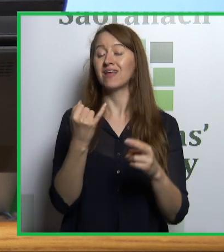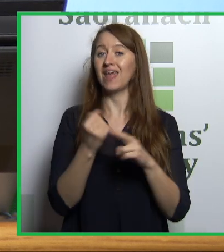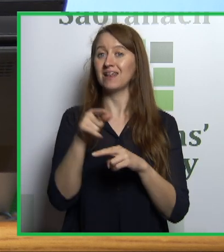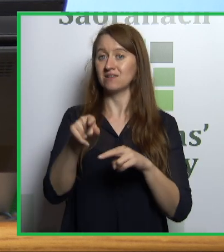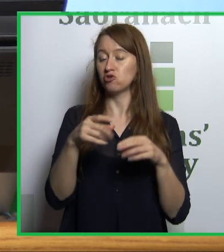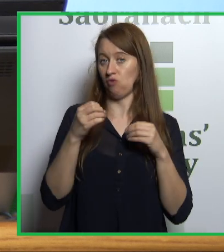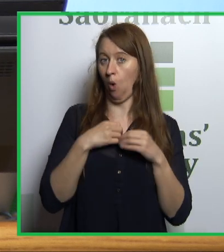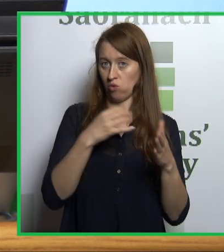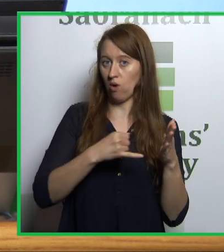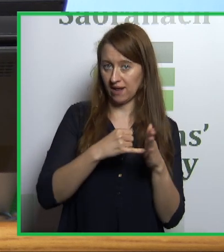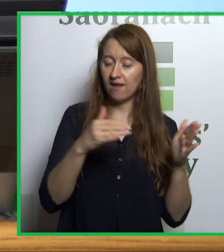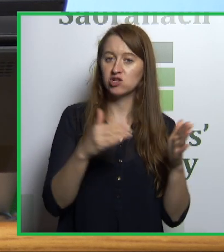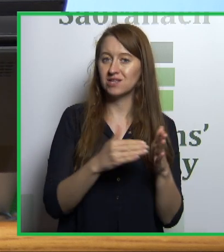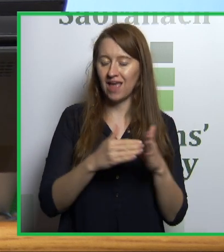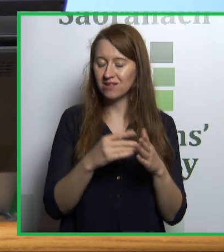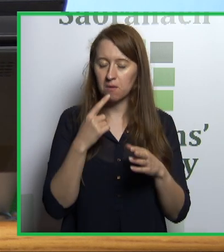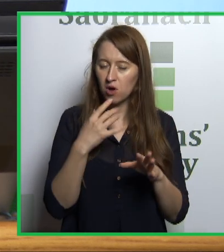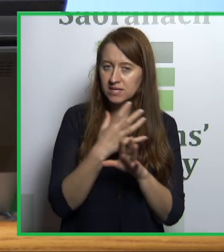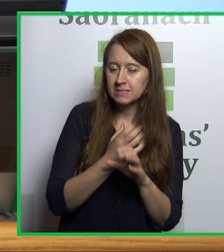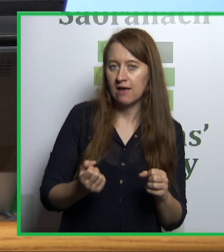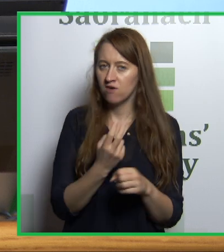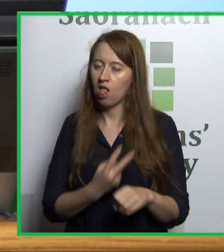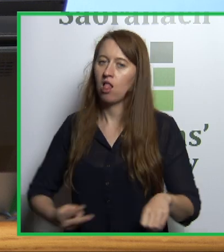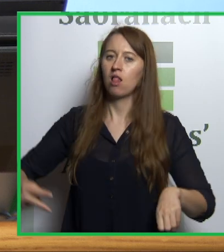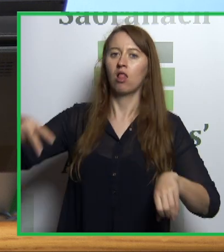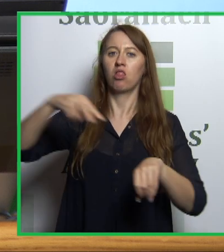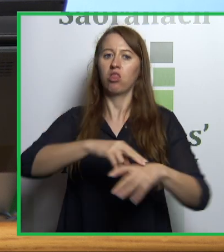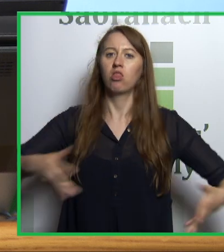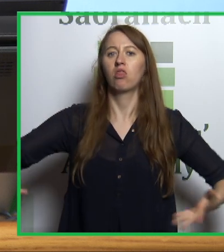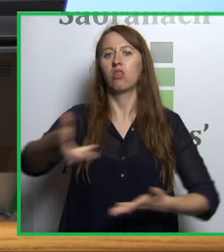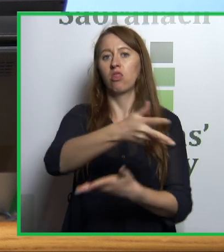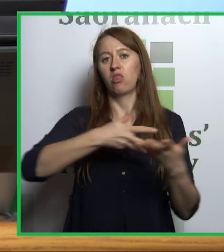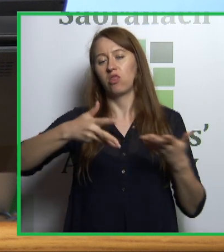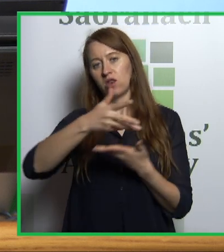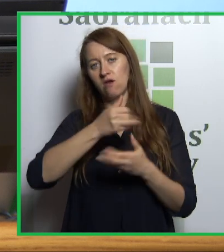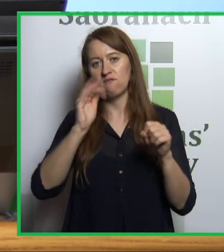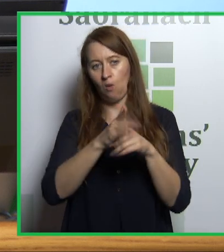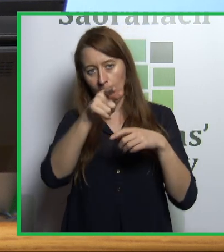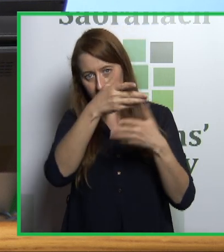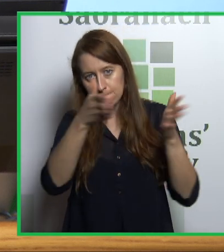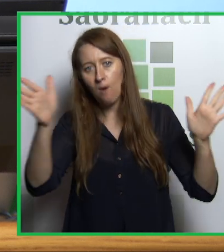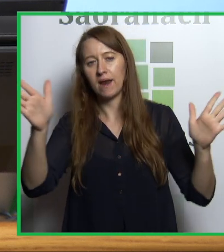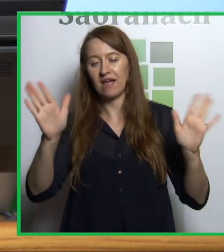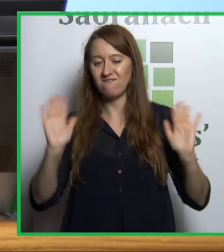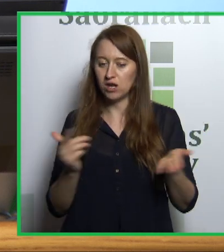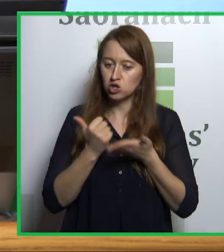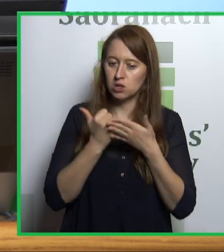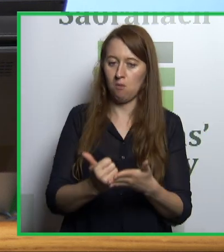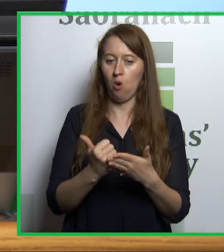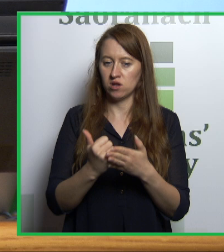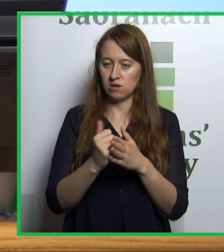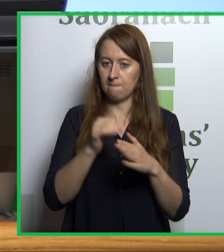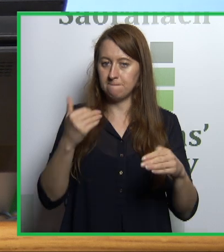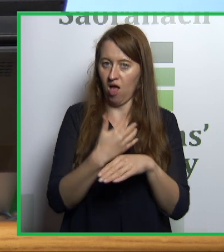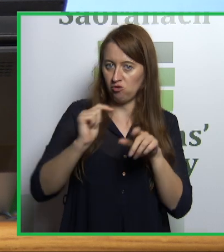rare that we've had a chance to have a national deliberation supported online for the public to see, to have this national discussion.